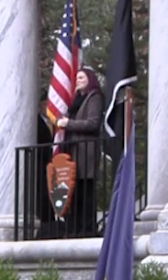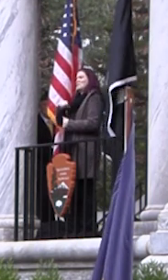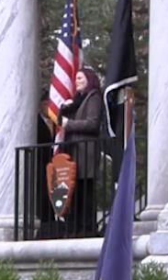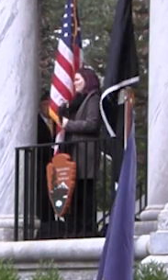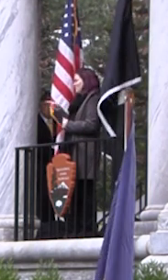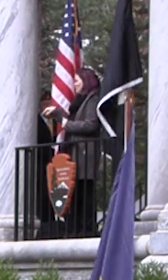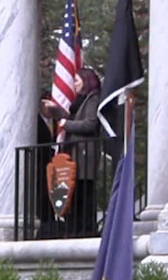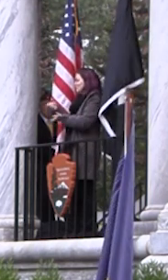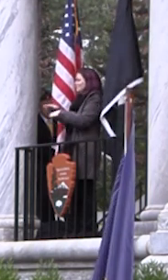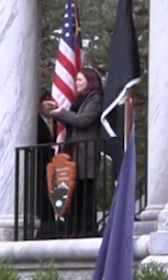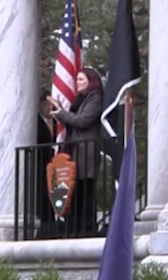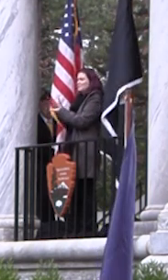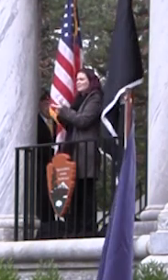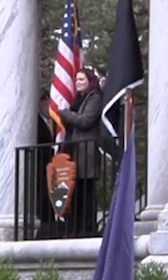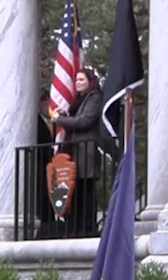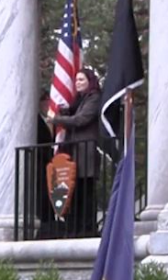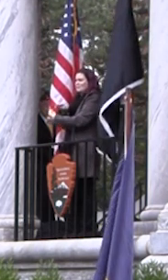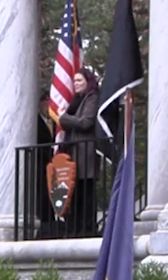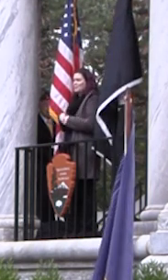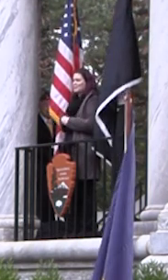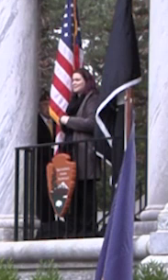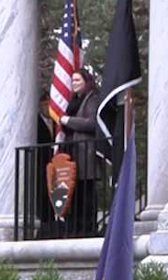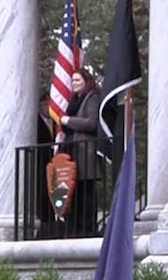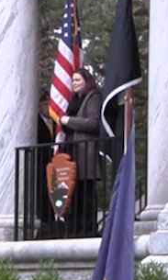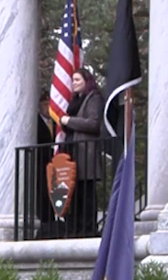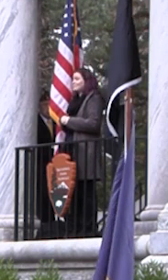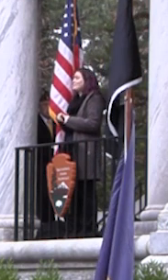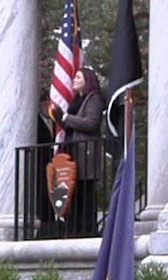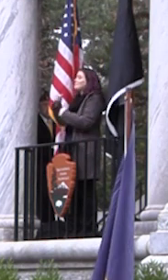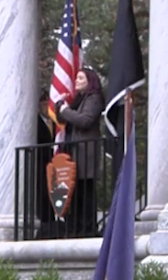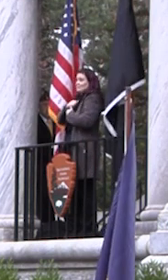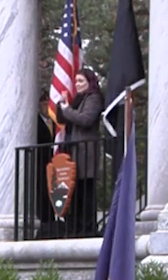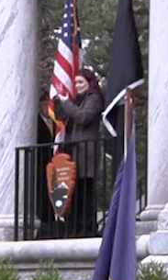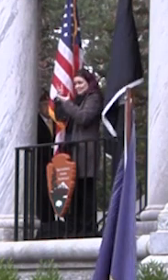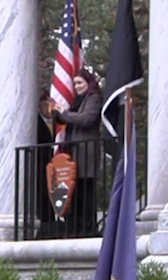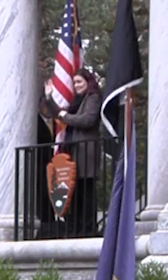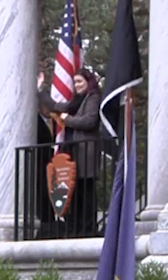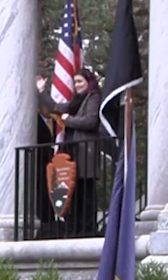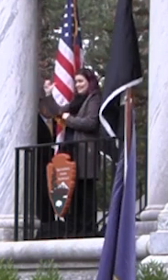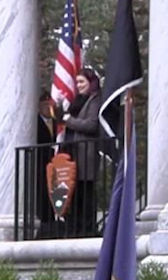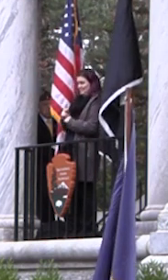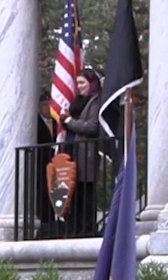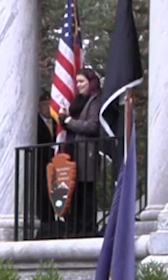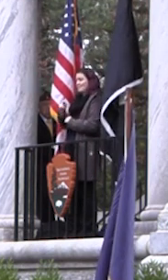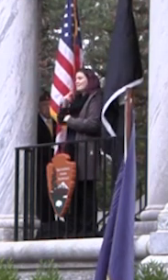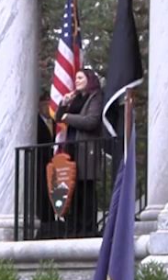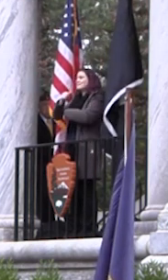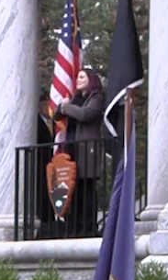freedom. Jerry returned to Montezuma after his distinguished military service to start as a crop dusting